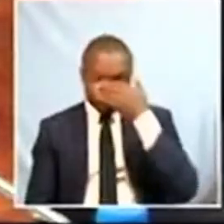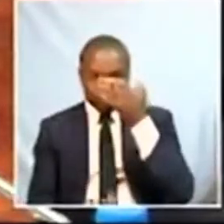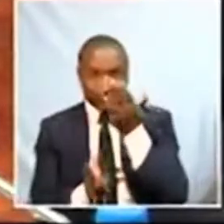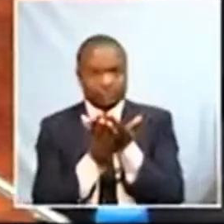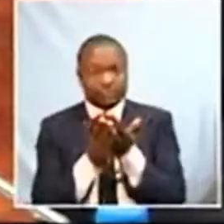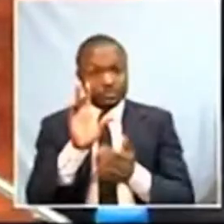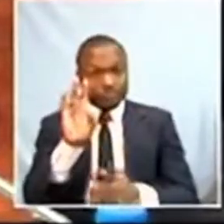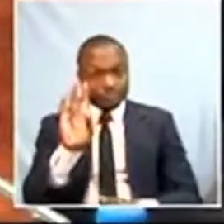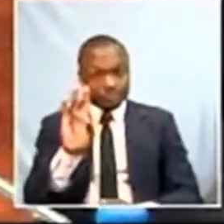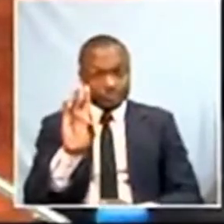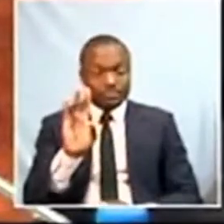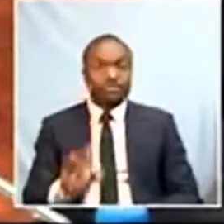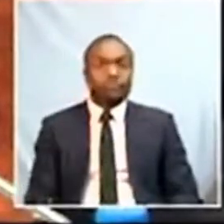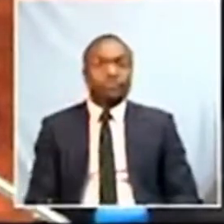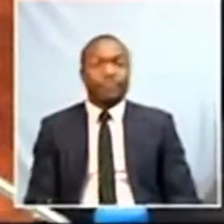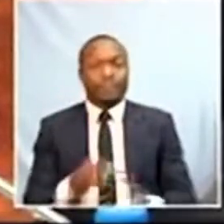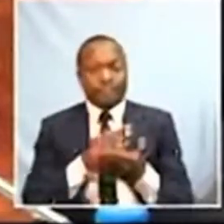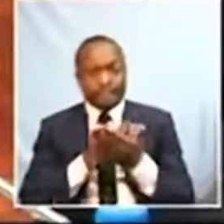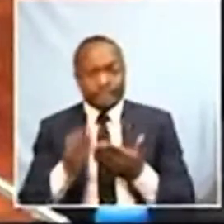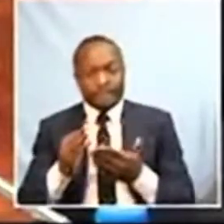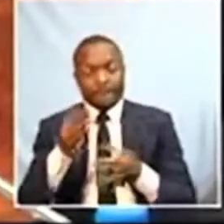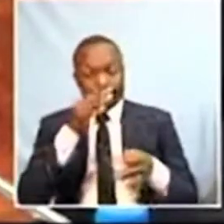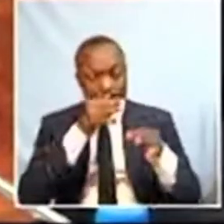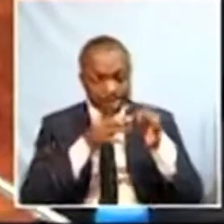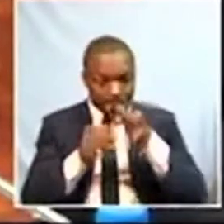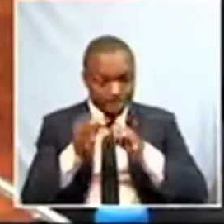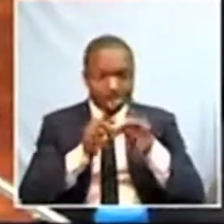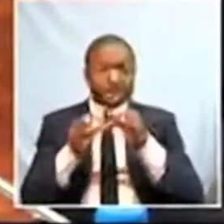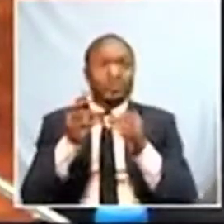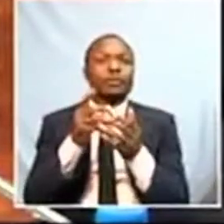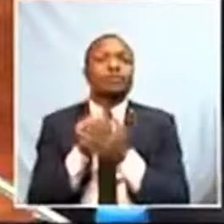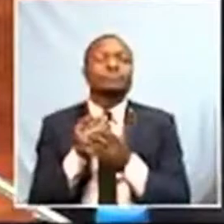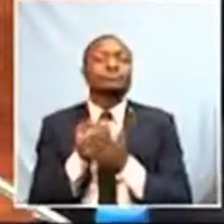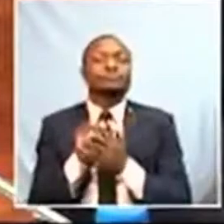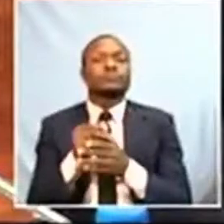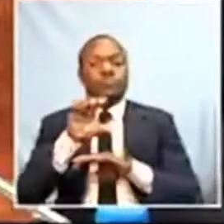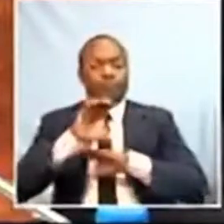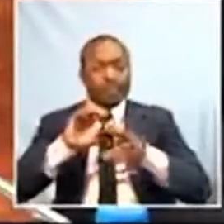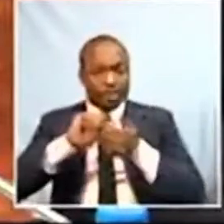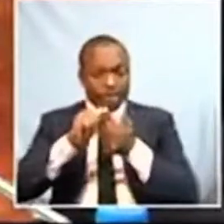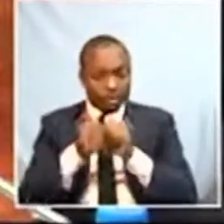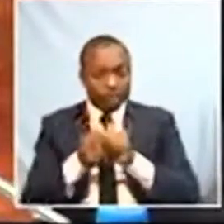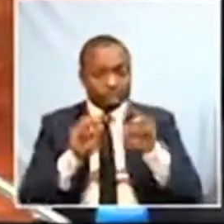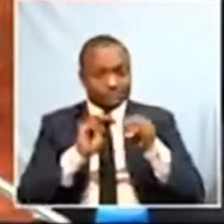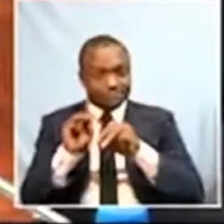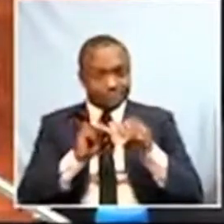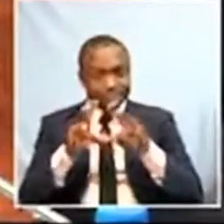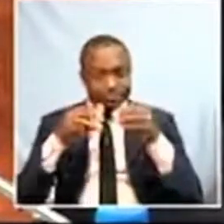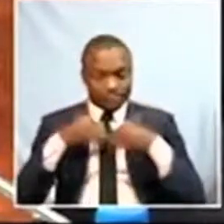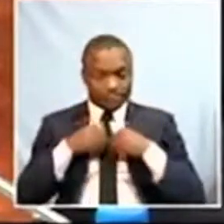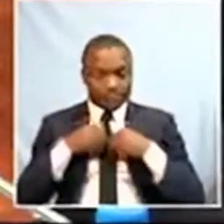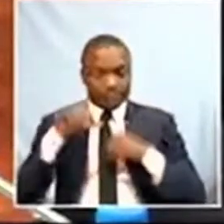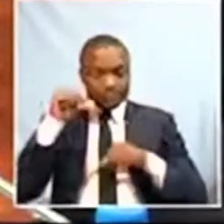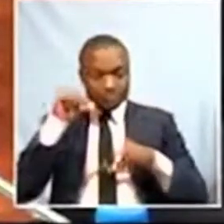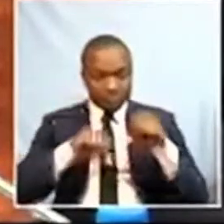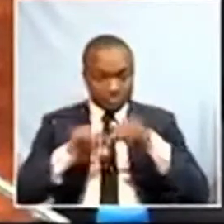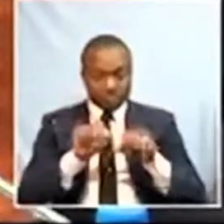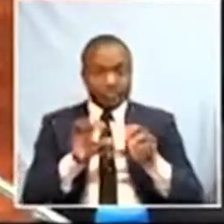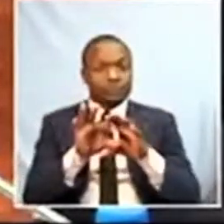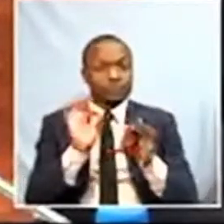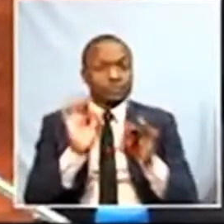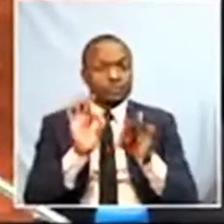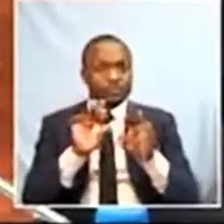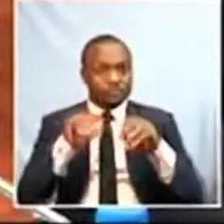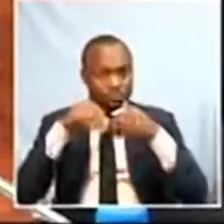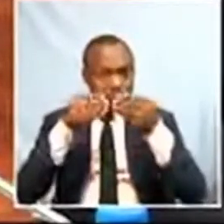Appendix 7, failure to account for funds. Cause of query. Management acknowledges the observation made by